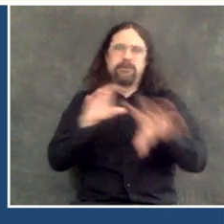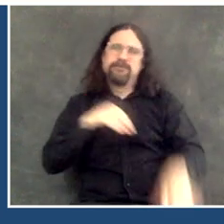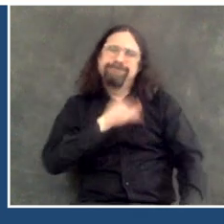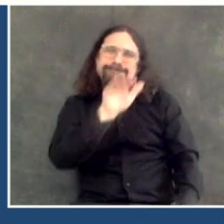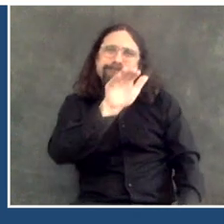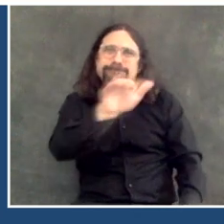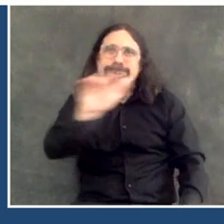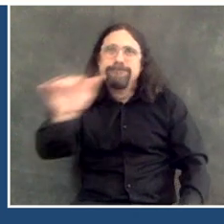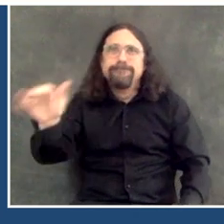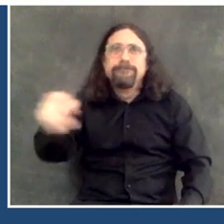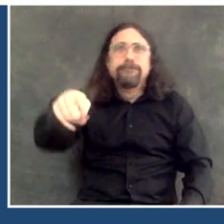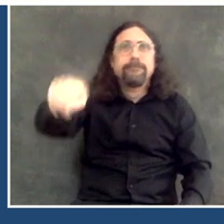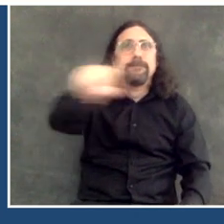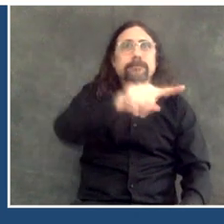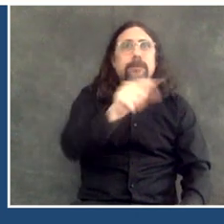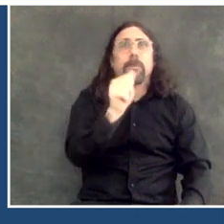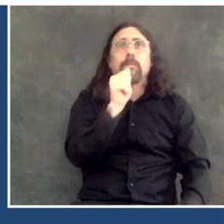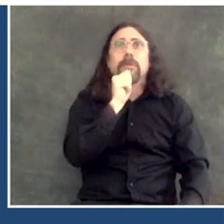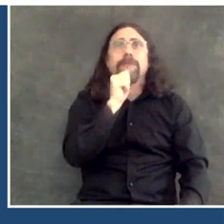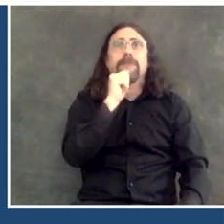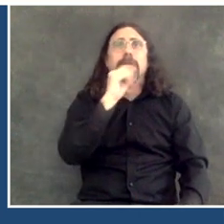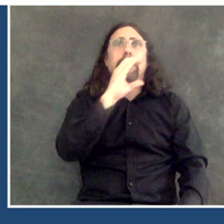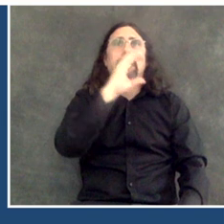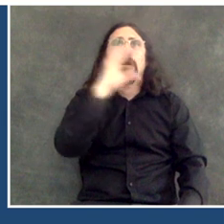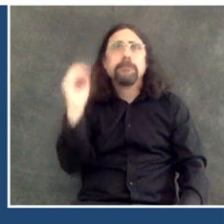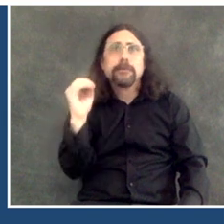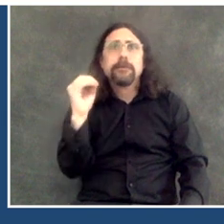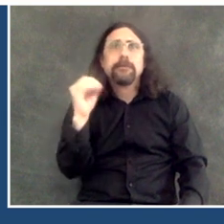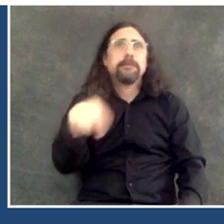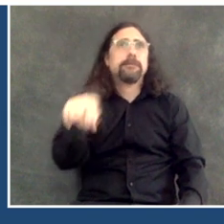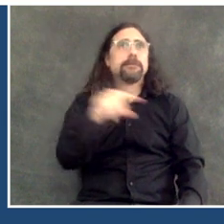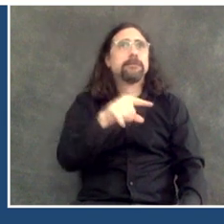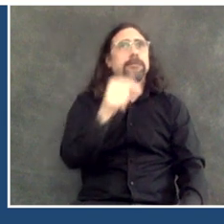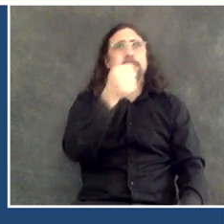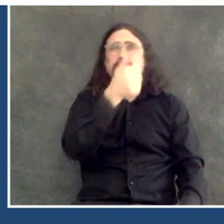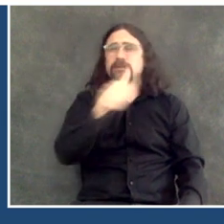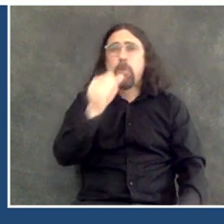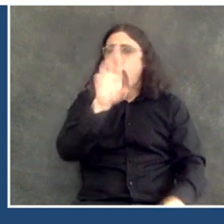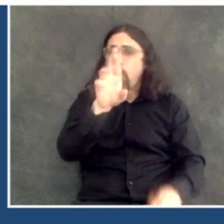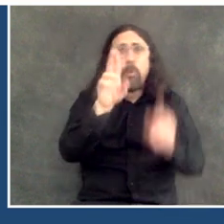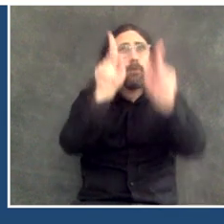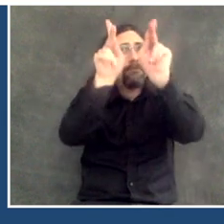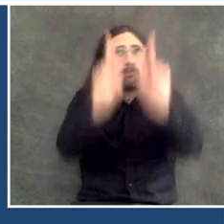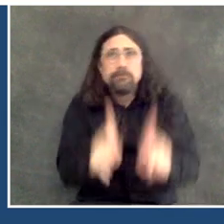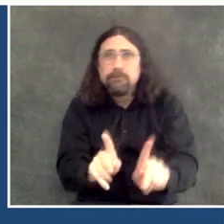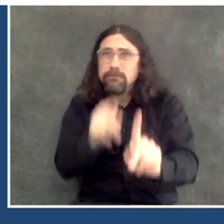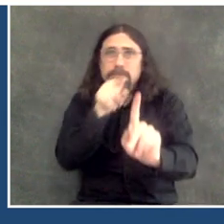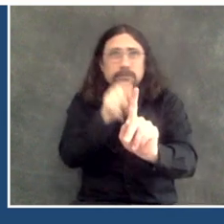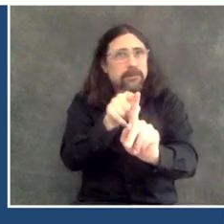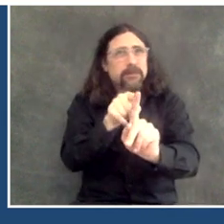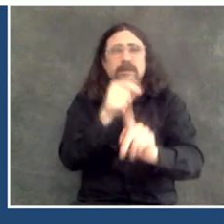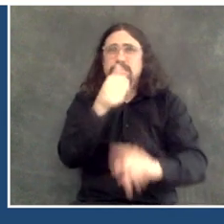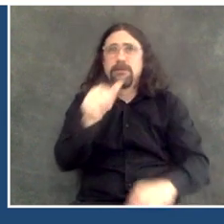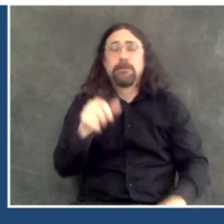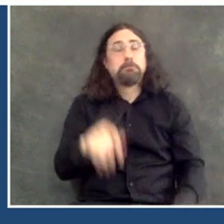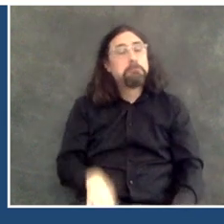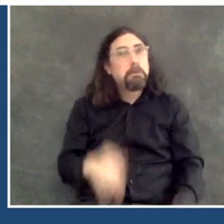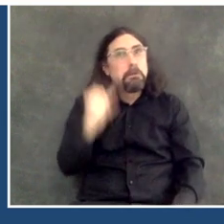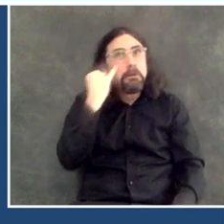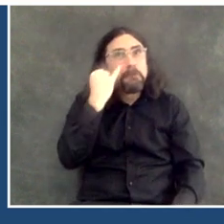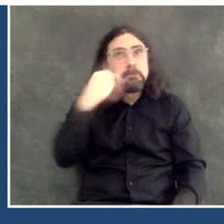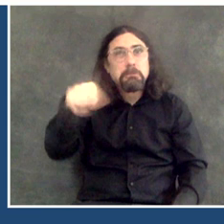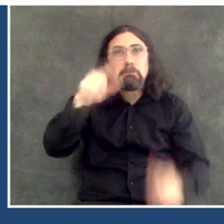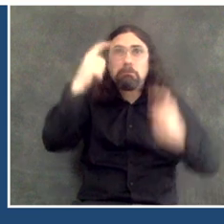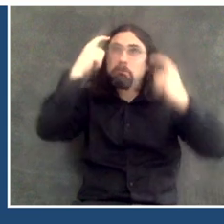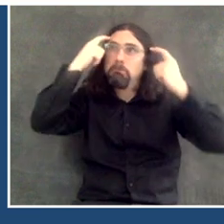to resist this new instruction from the state and does not provide